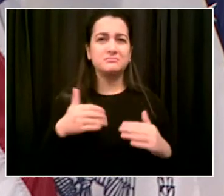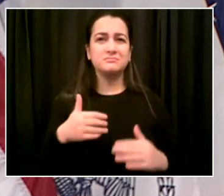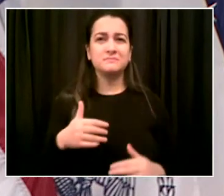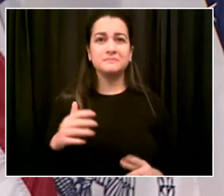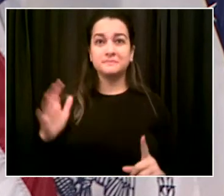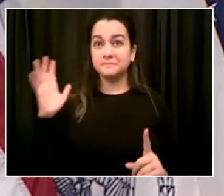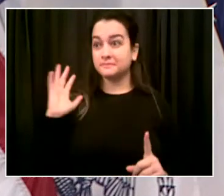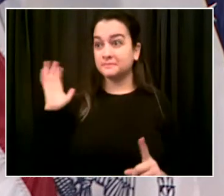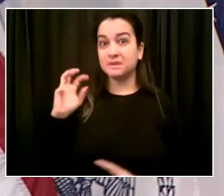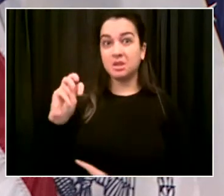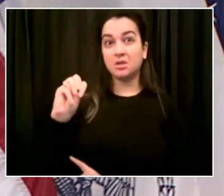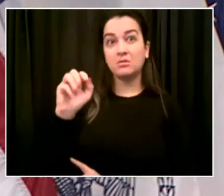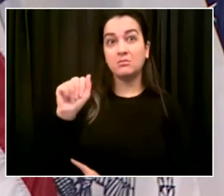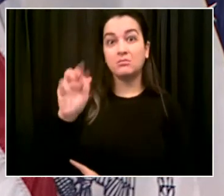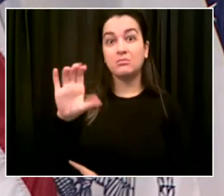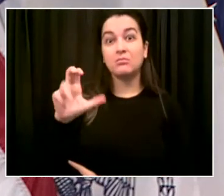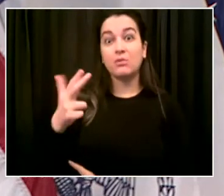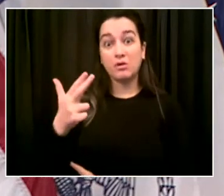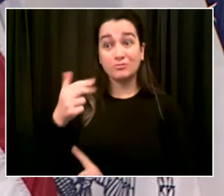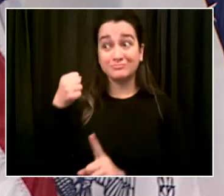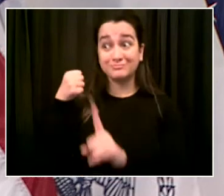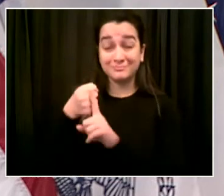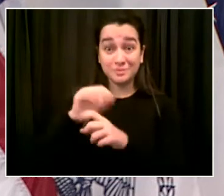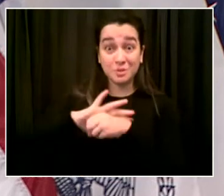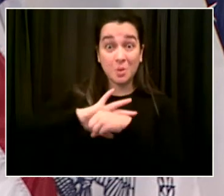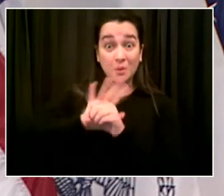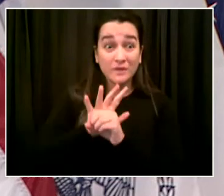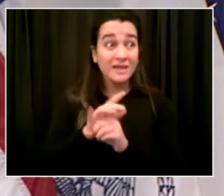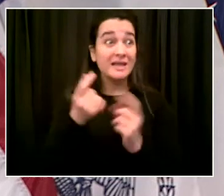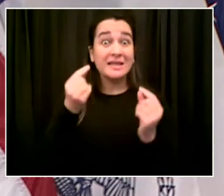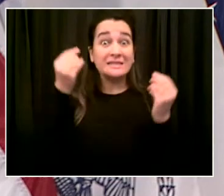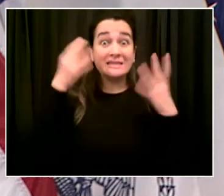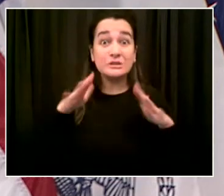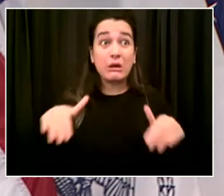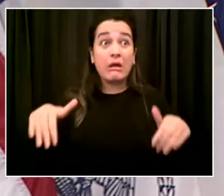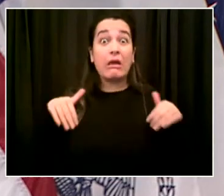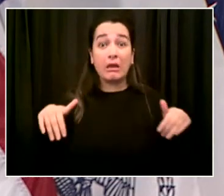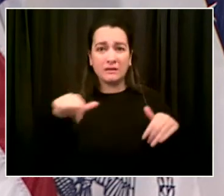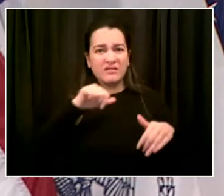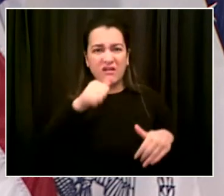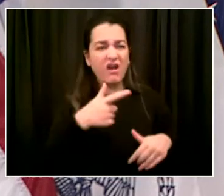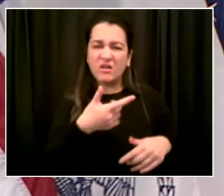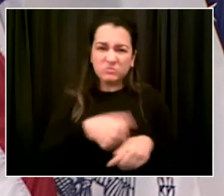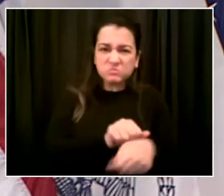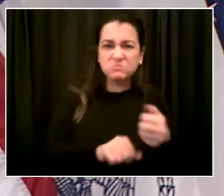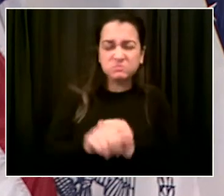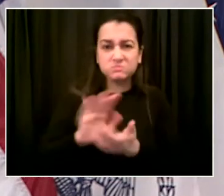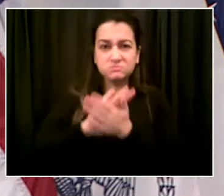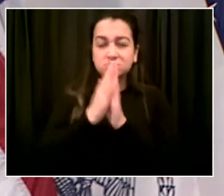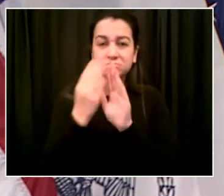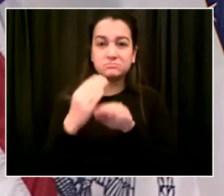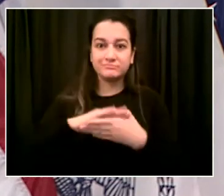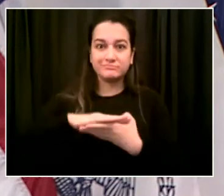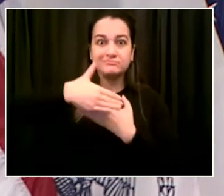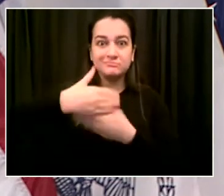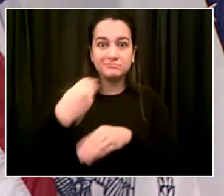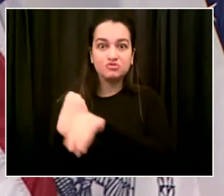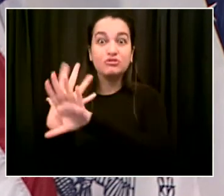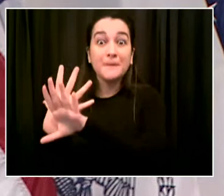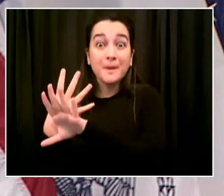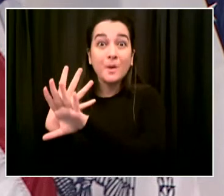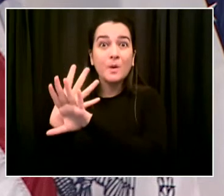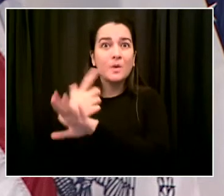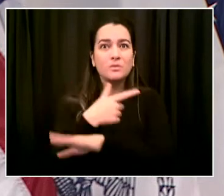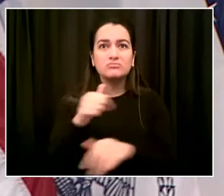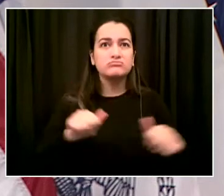dare, and doing it safely. And now with a global gold standard, you're going to see the model of New York City, the way we brought